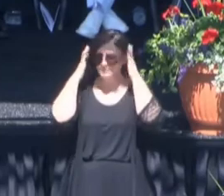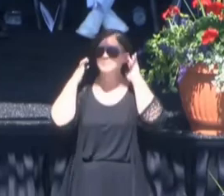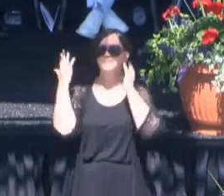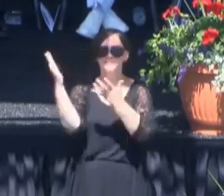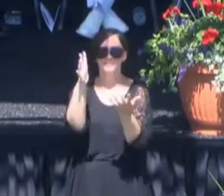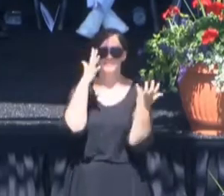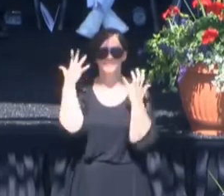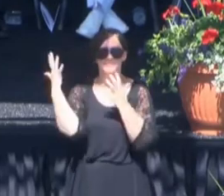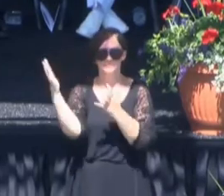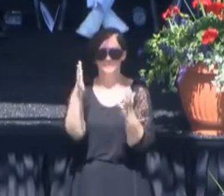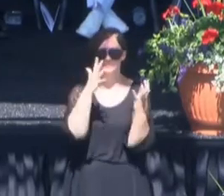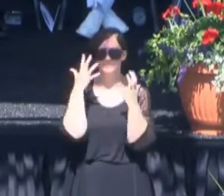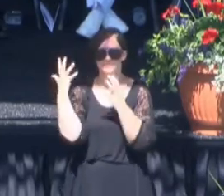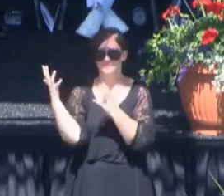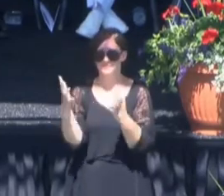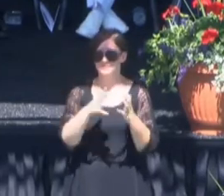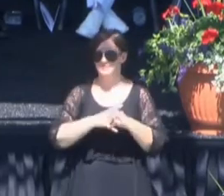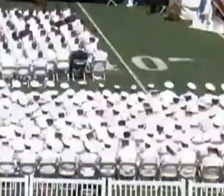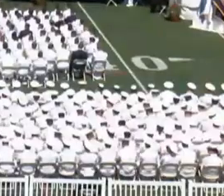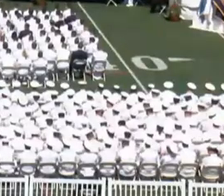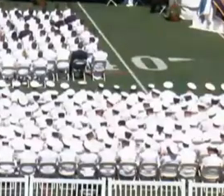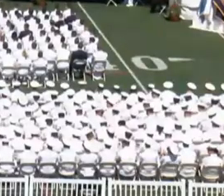applause.